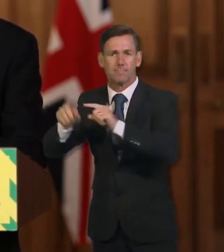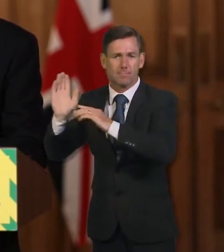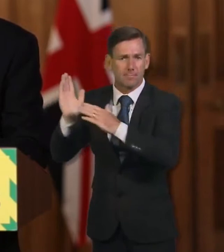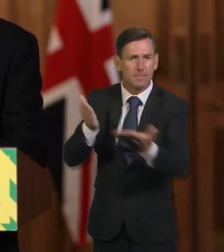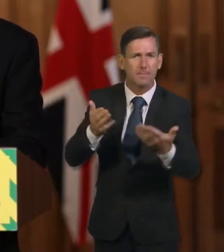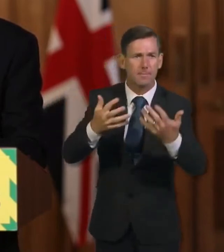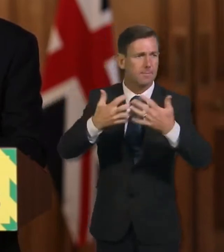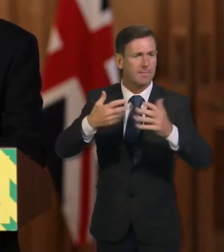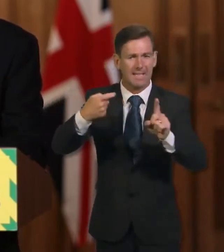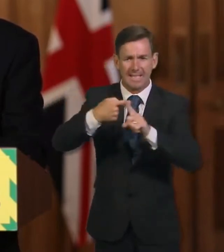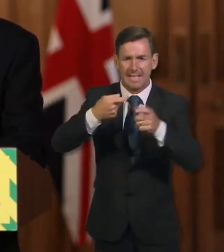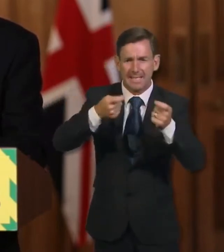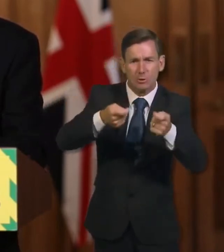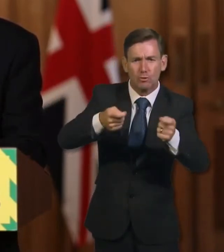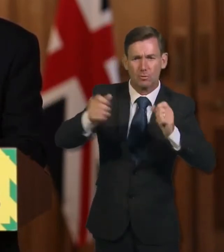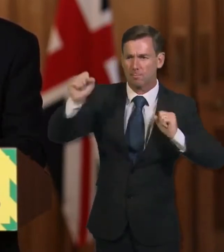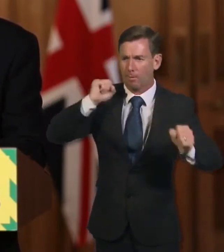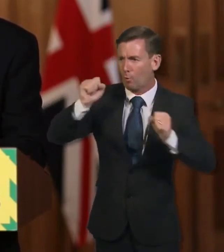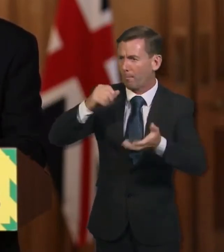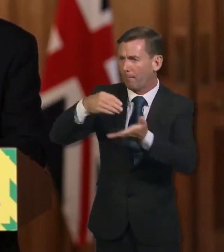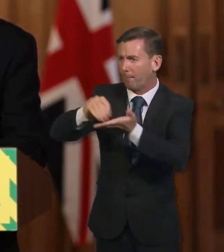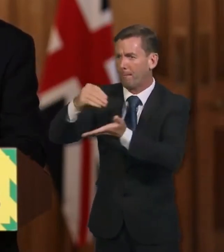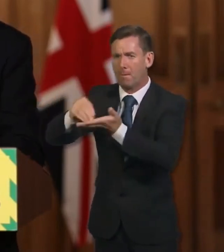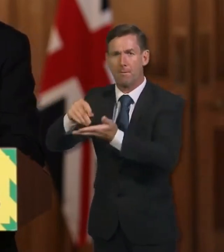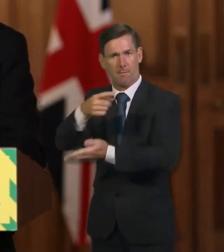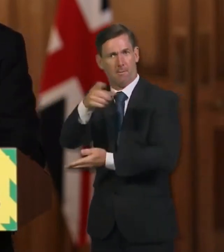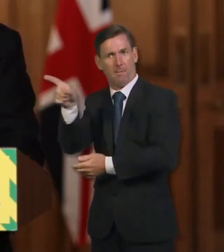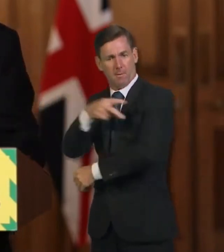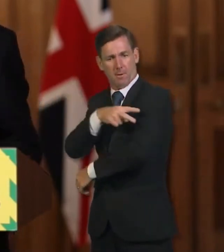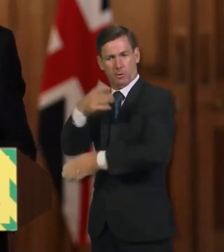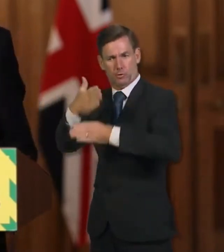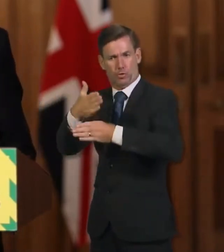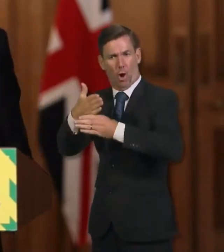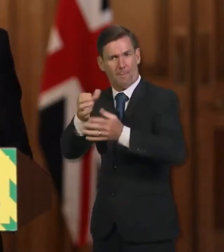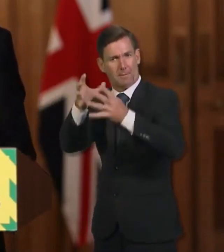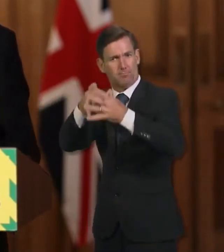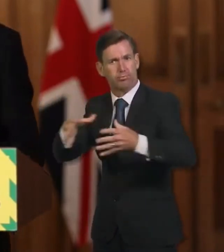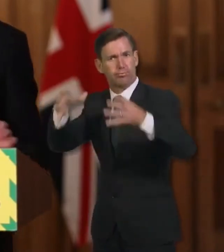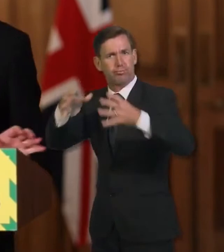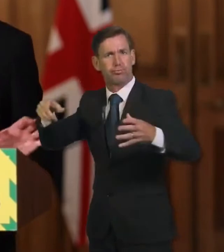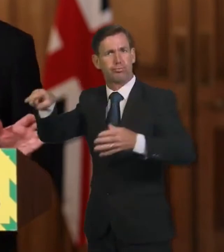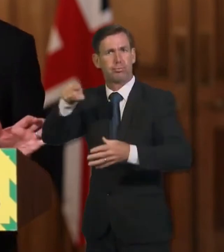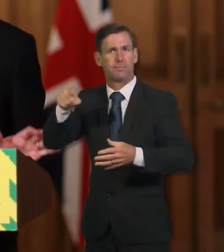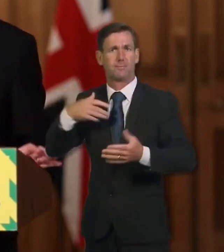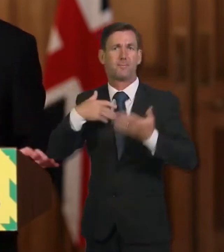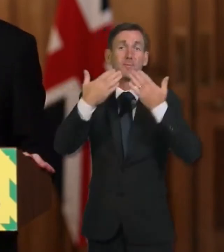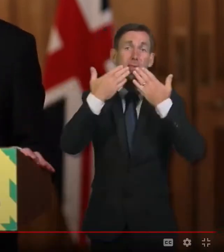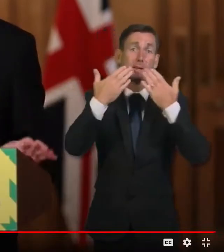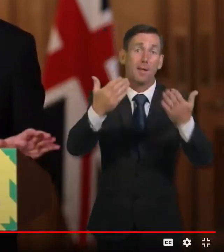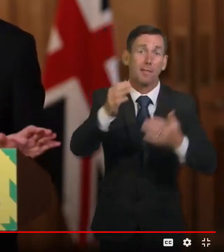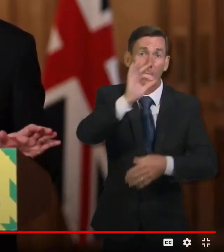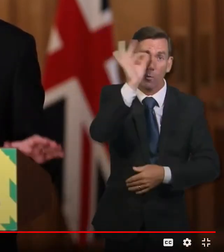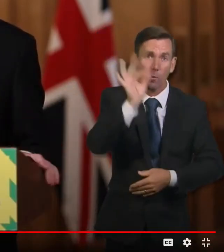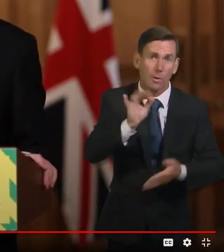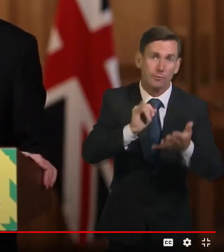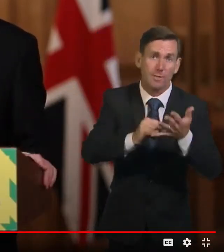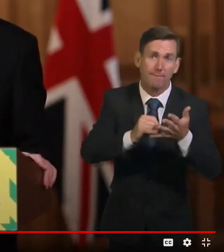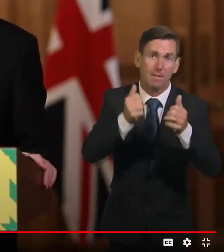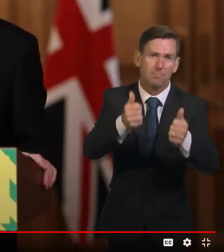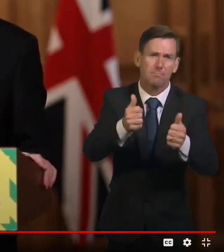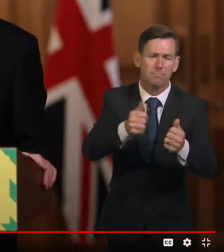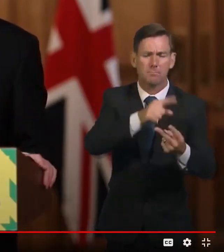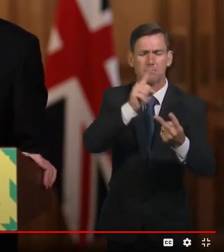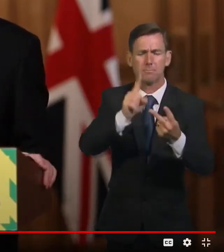and generate more jobs, which is exactly what we're about. So thank you for that question, Stephanie. And now over to Victoria